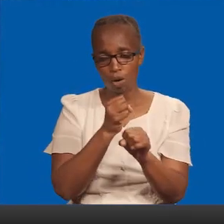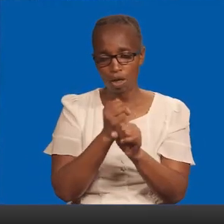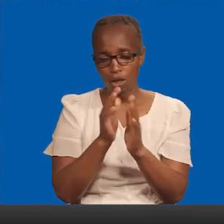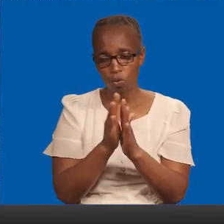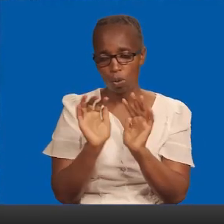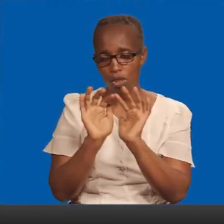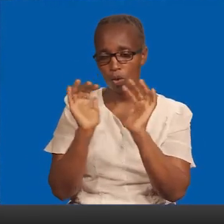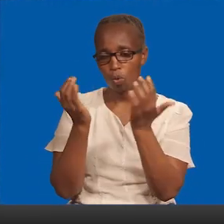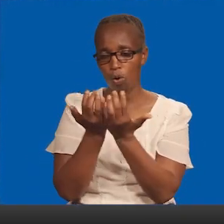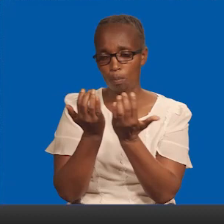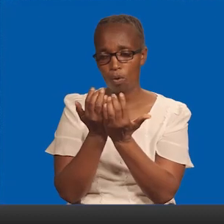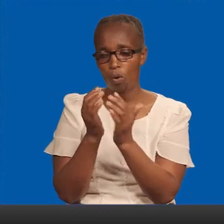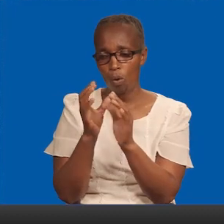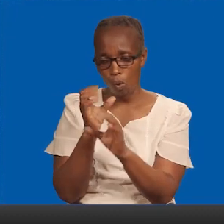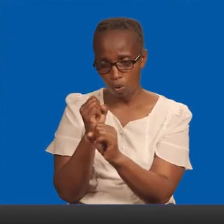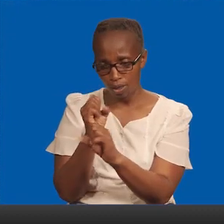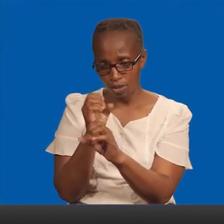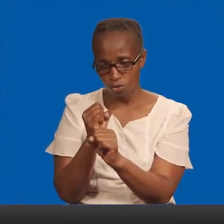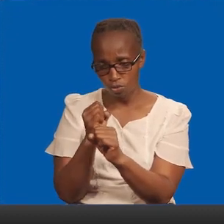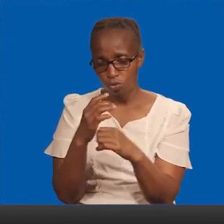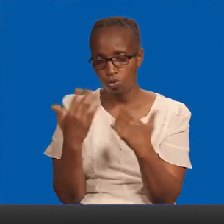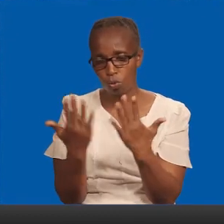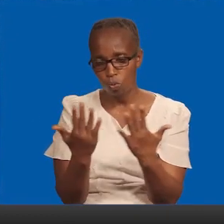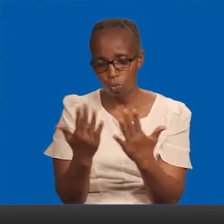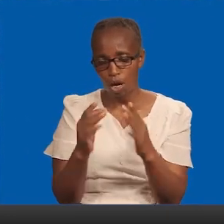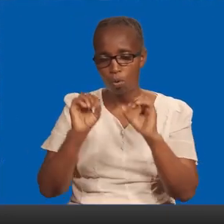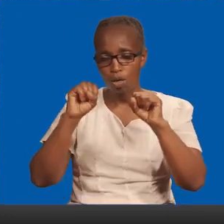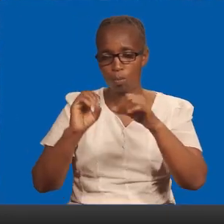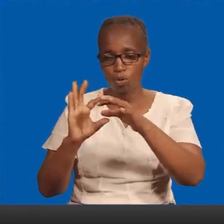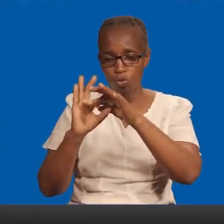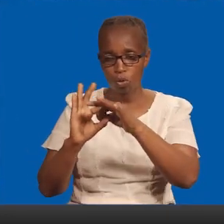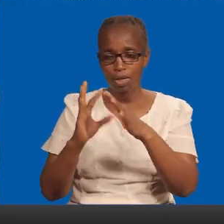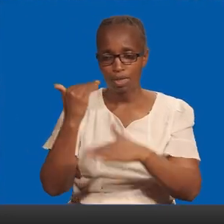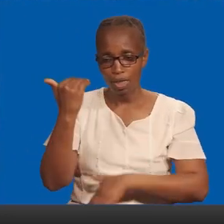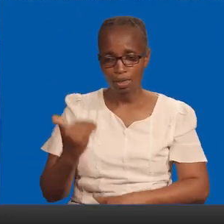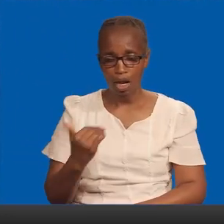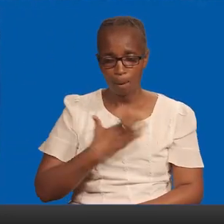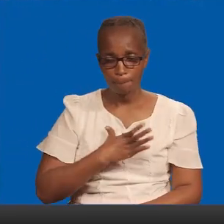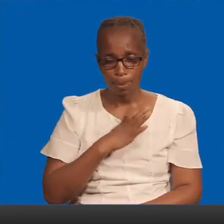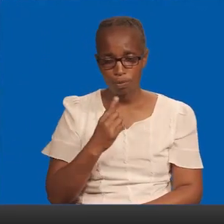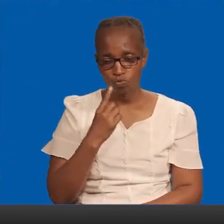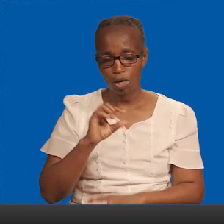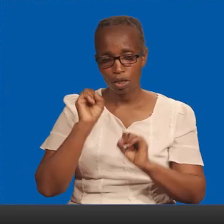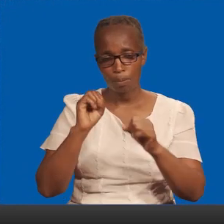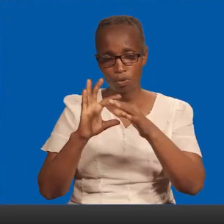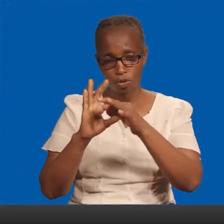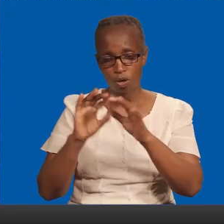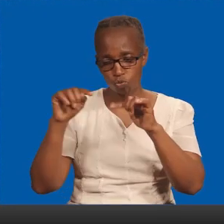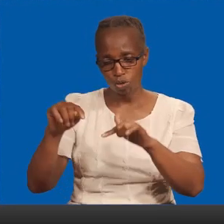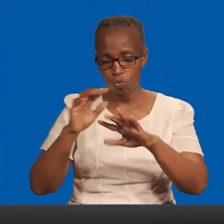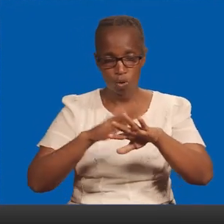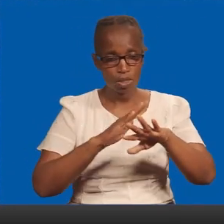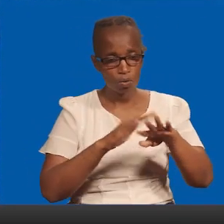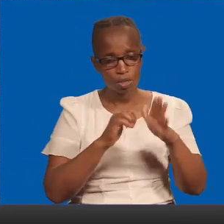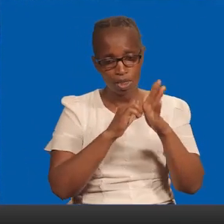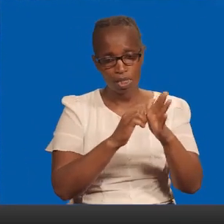We also work with global companies that are outsourcing work, and through that we are able to connect young people who are able now to work for